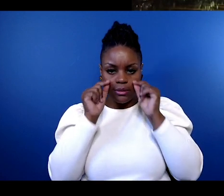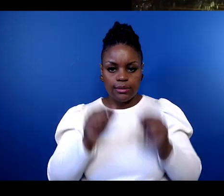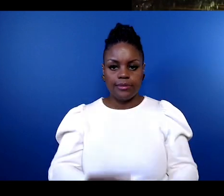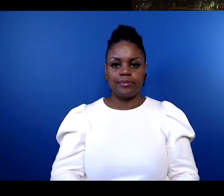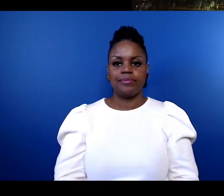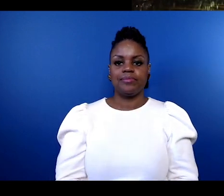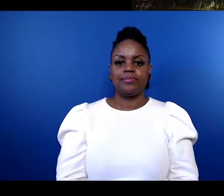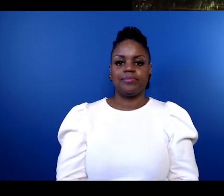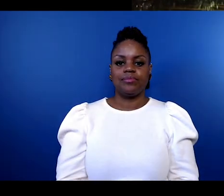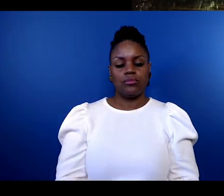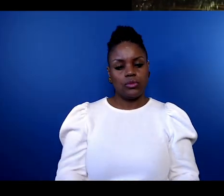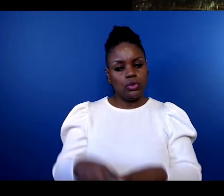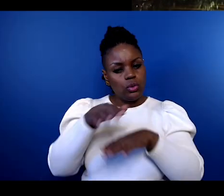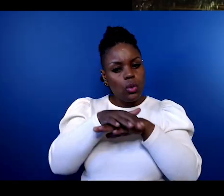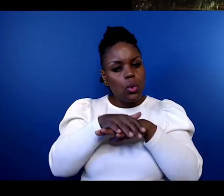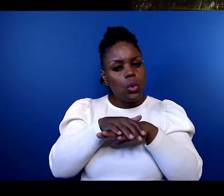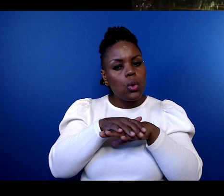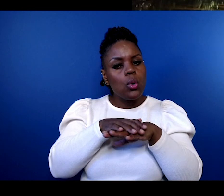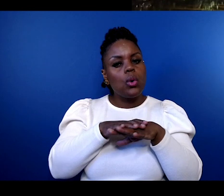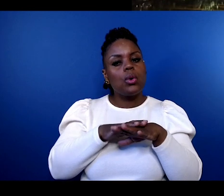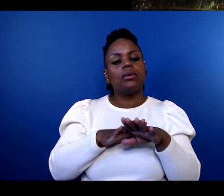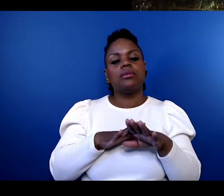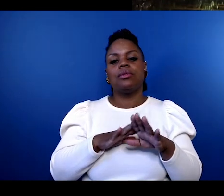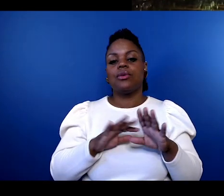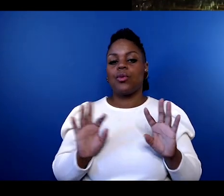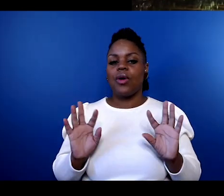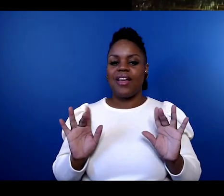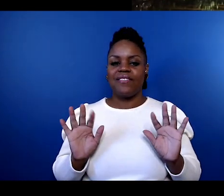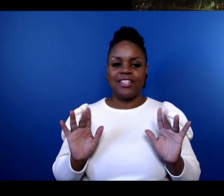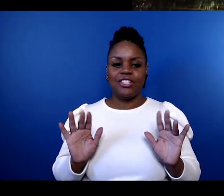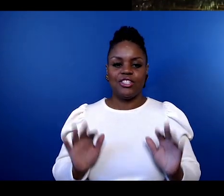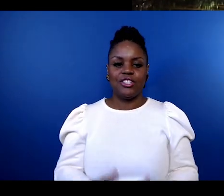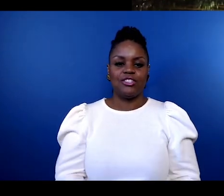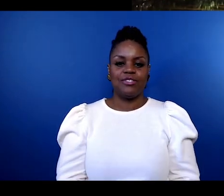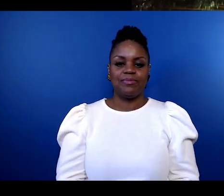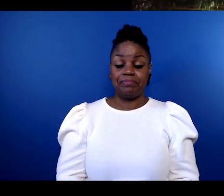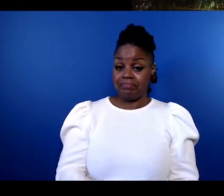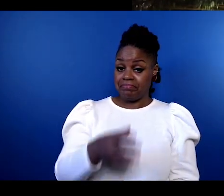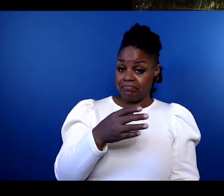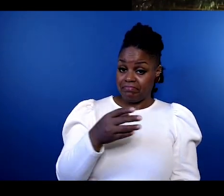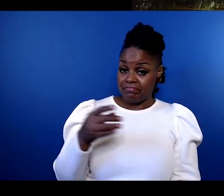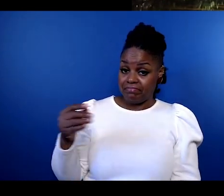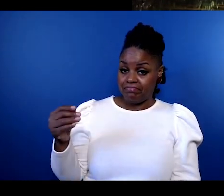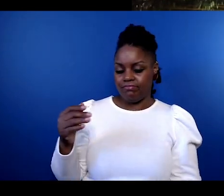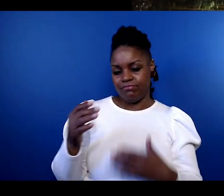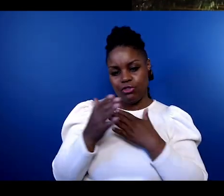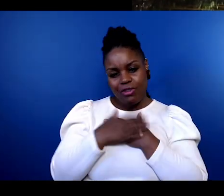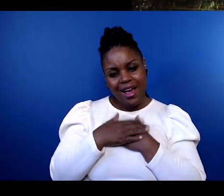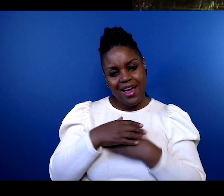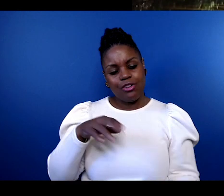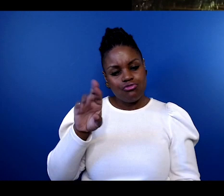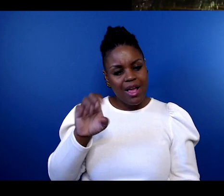Open up the chest and allow the shoulders to sink into your mat, expanding the rib cage